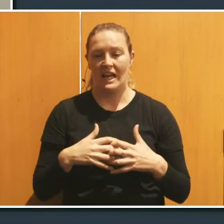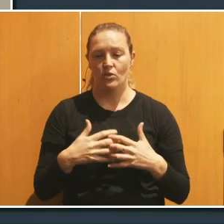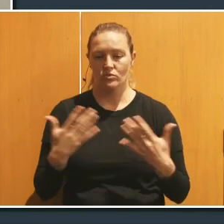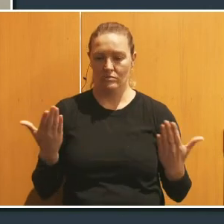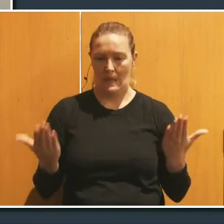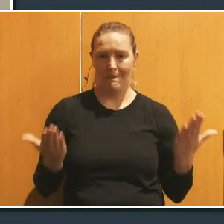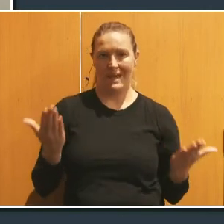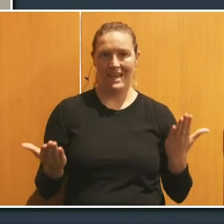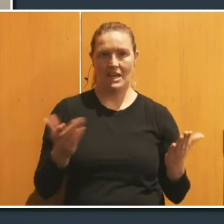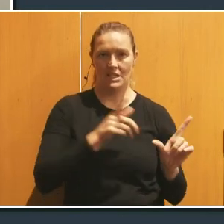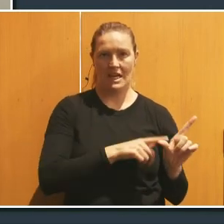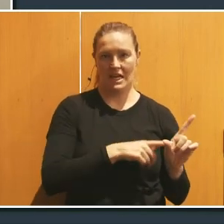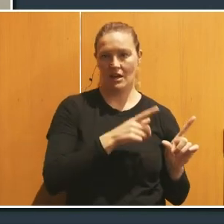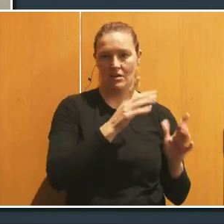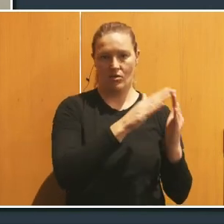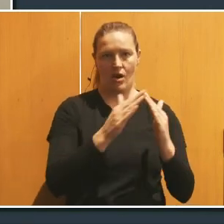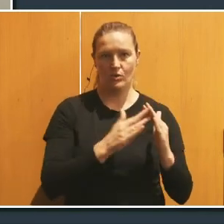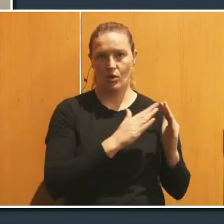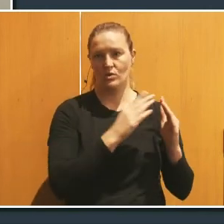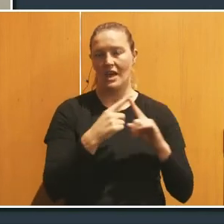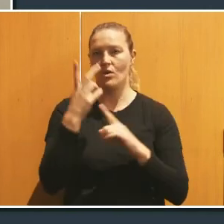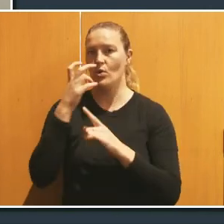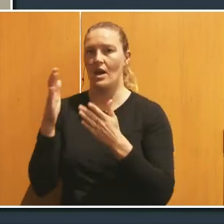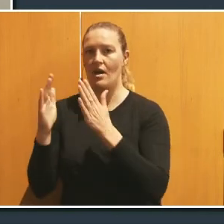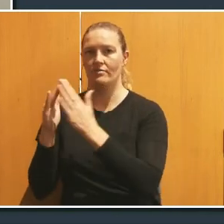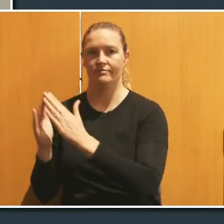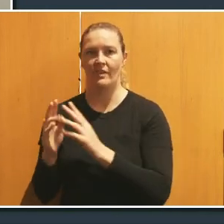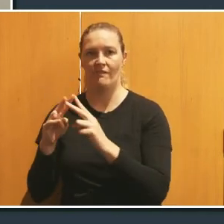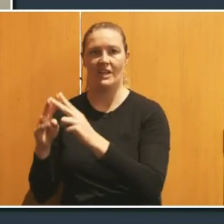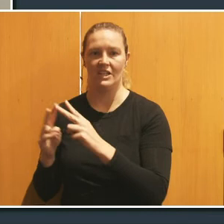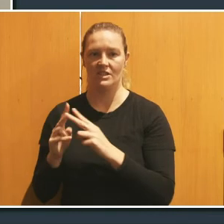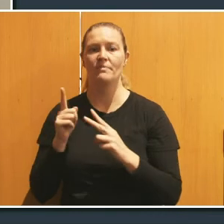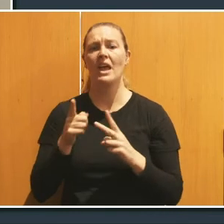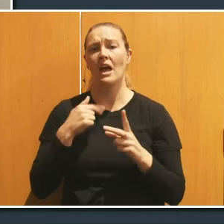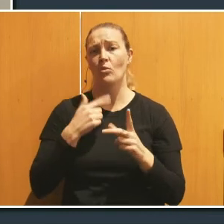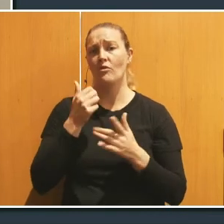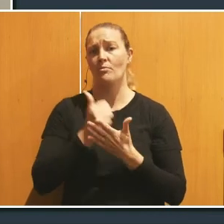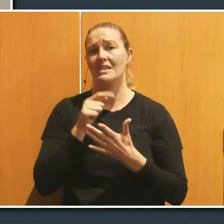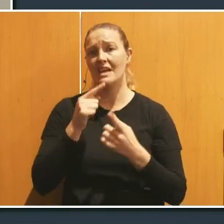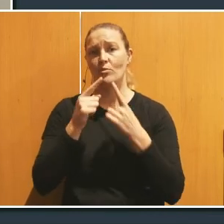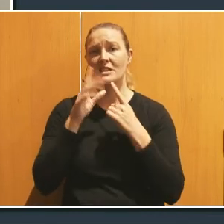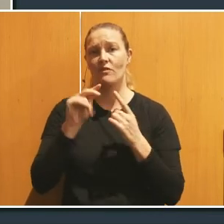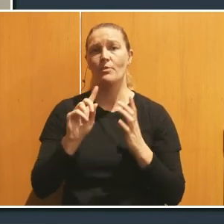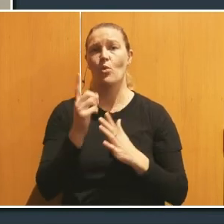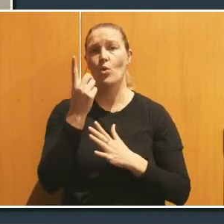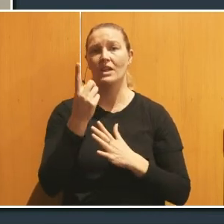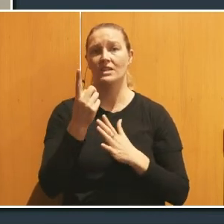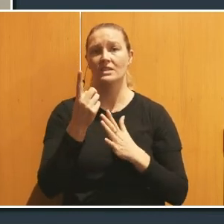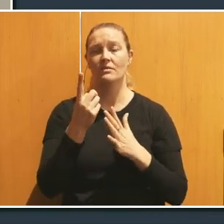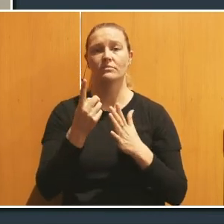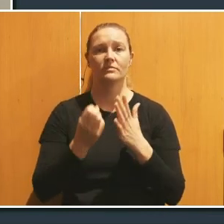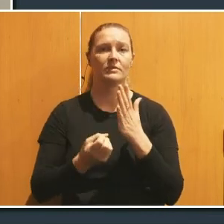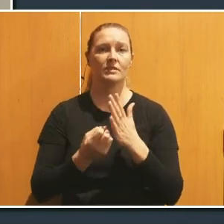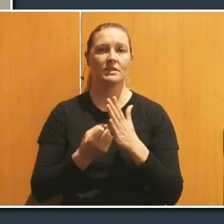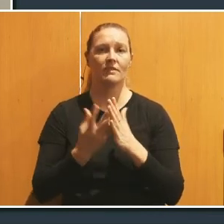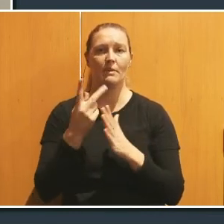equivalent should be, and that's generally based on the Auckland Council's development contributions policy, which is by far